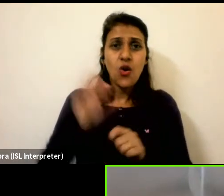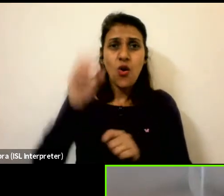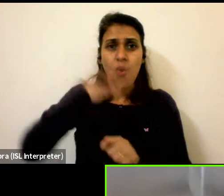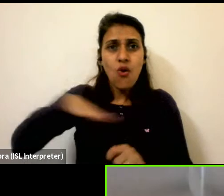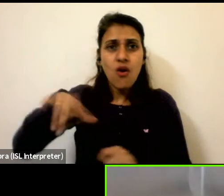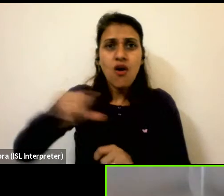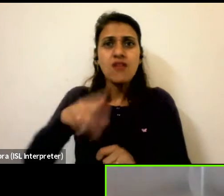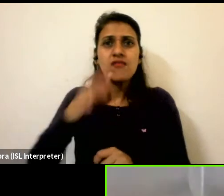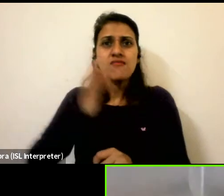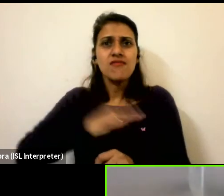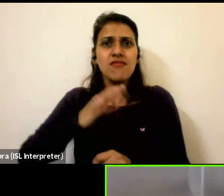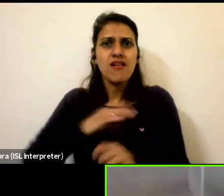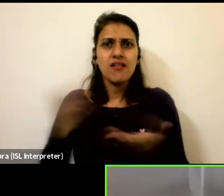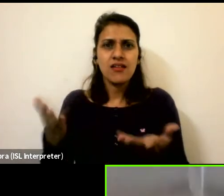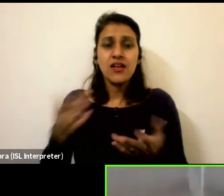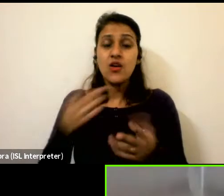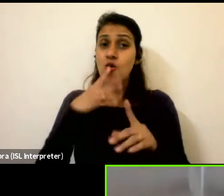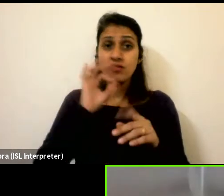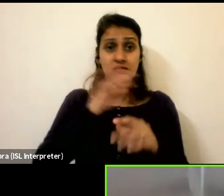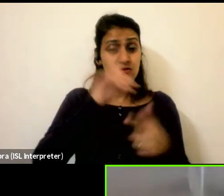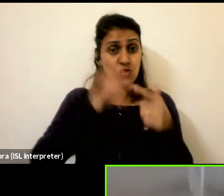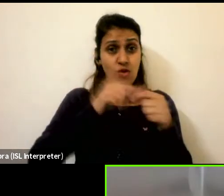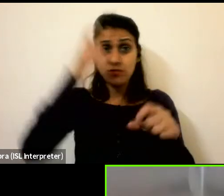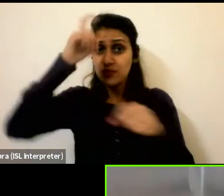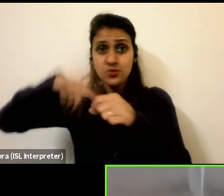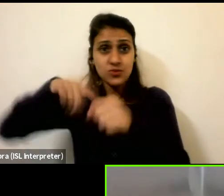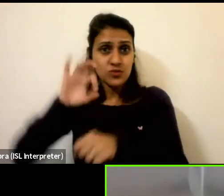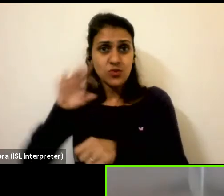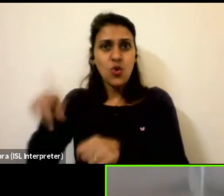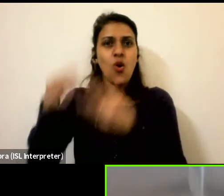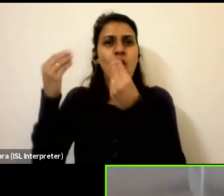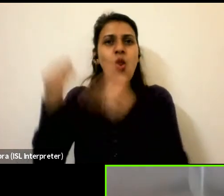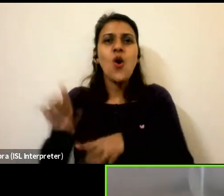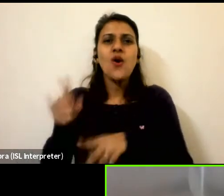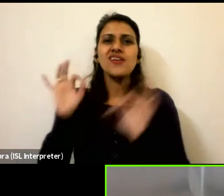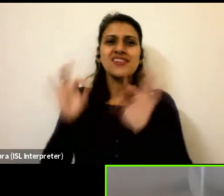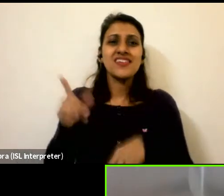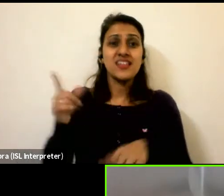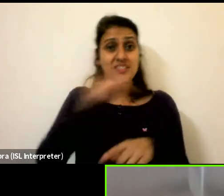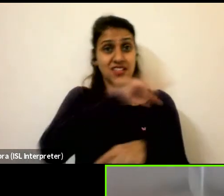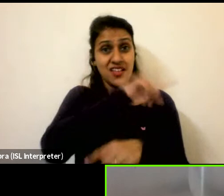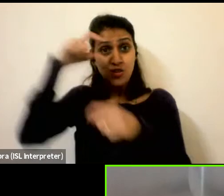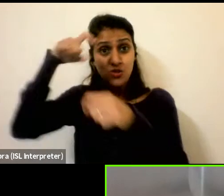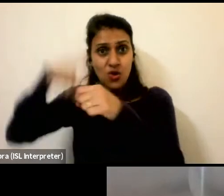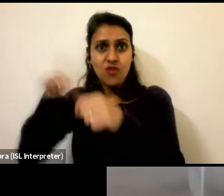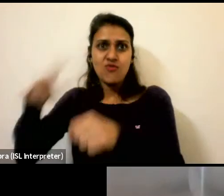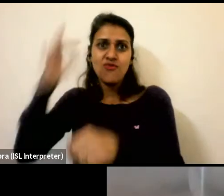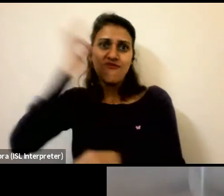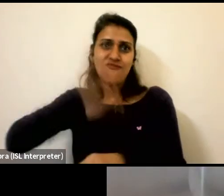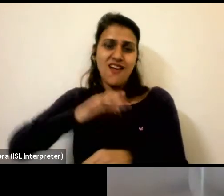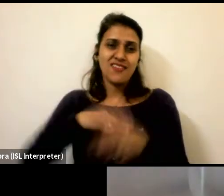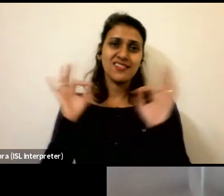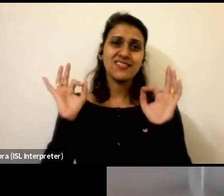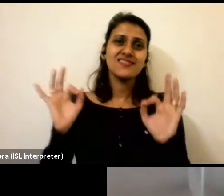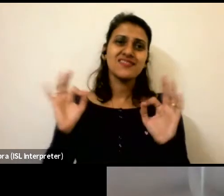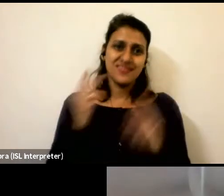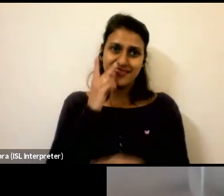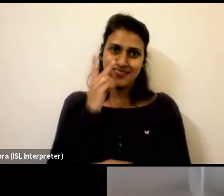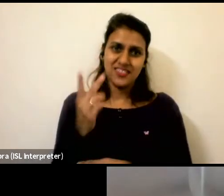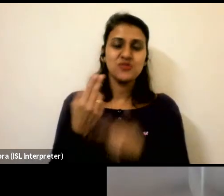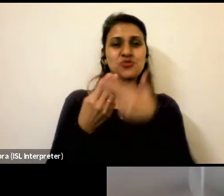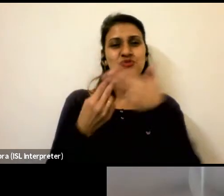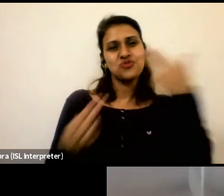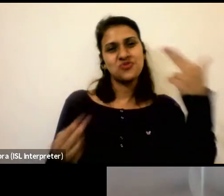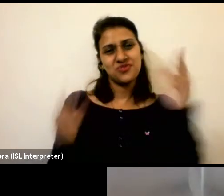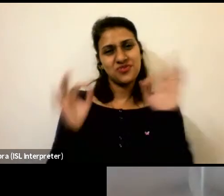was losing by not really using them the way that they could be used. Thank you so much. These are the stories